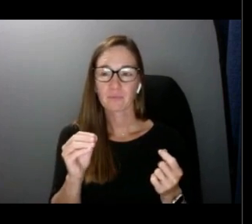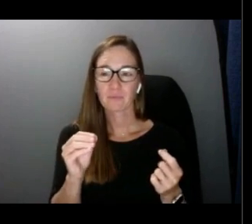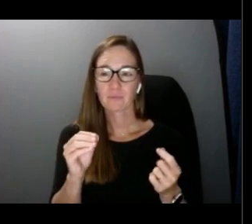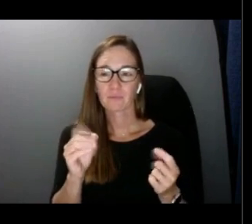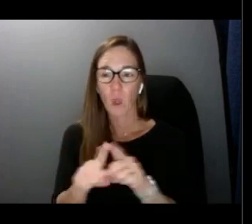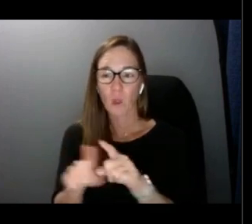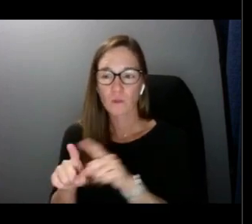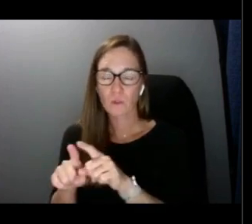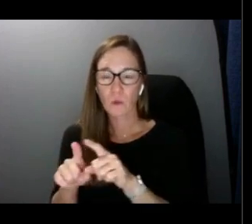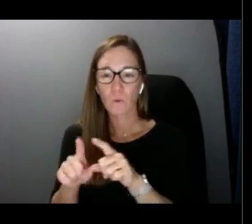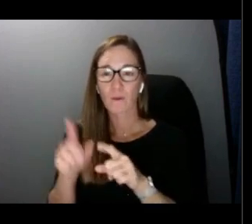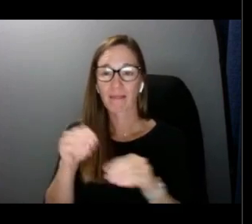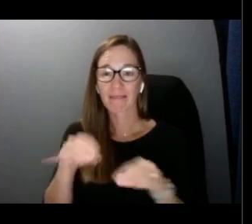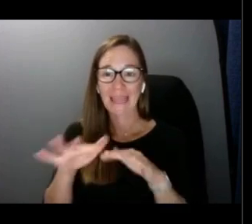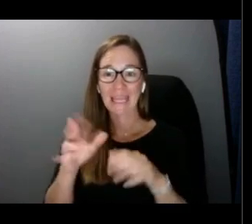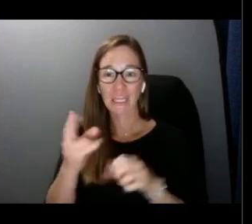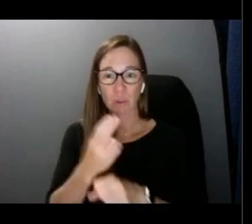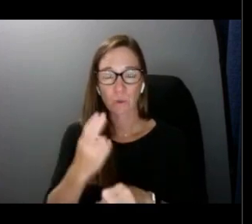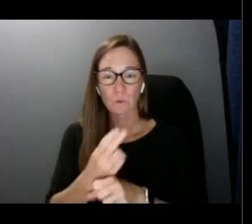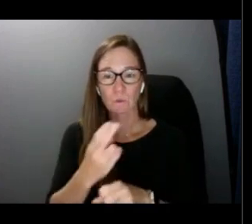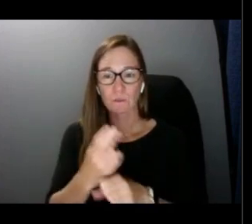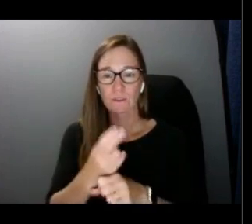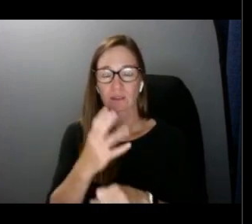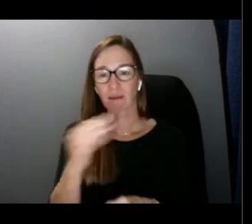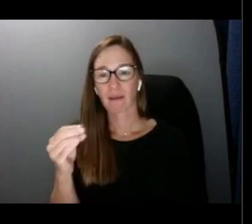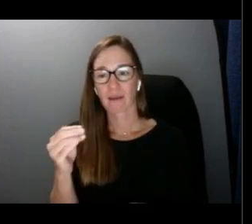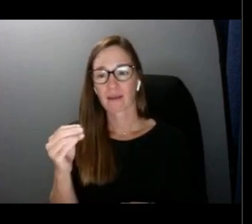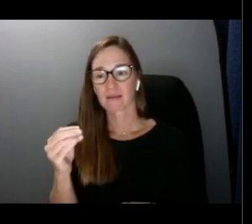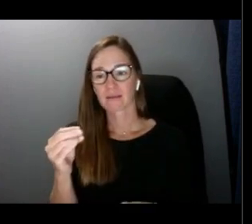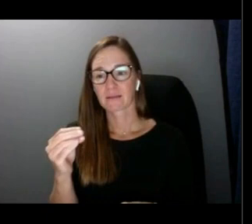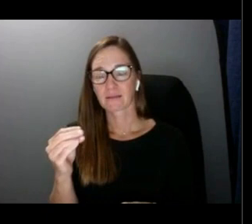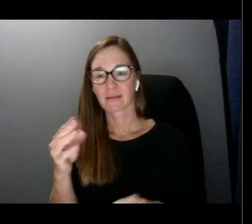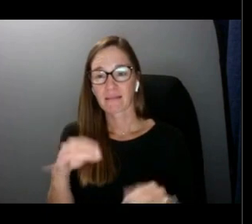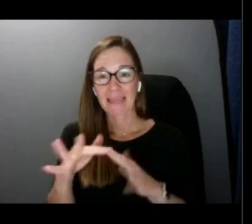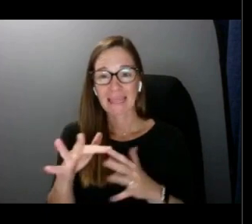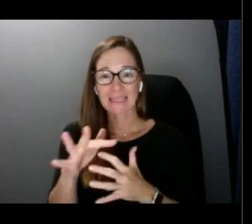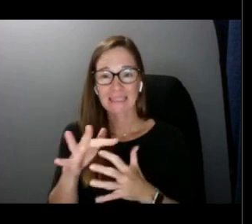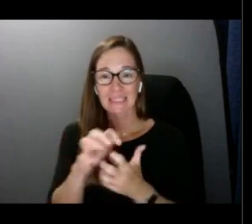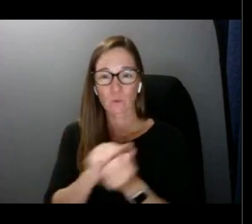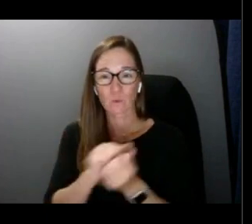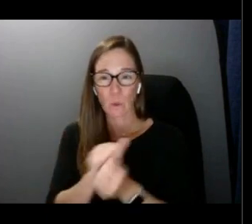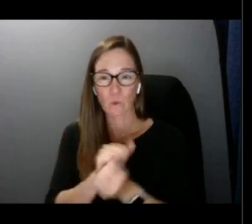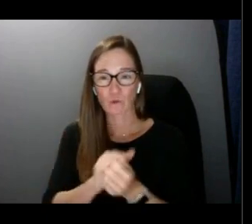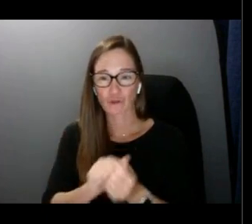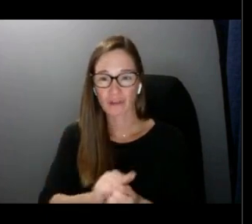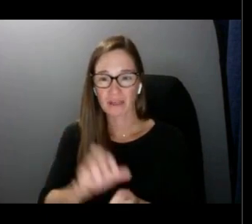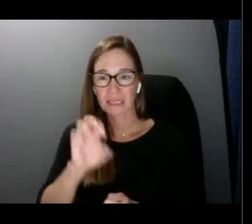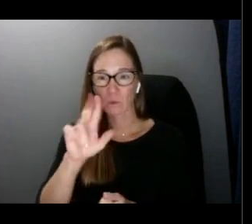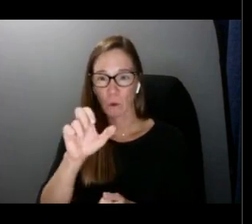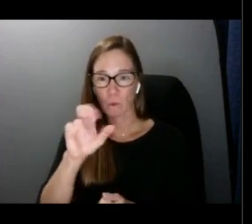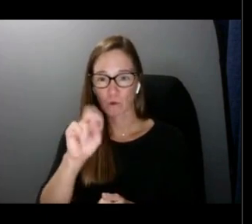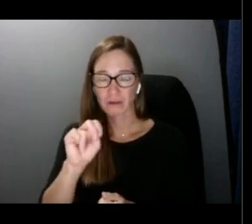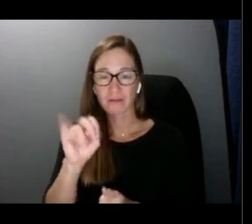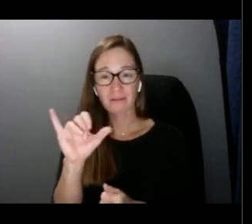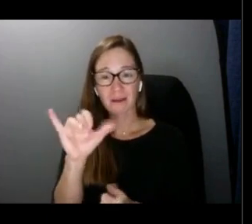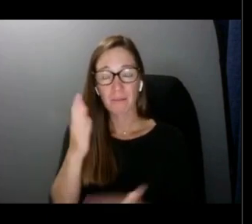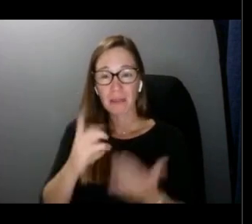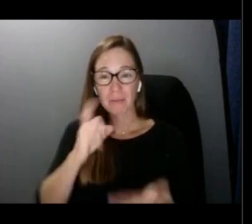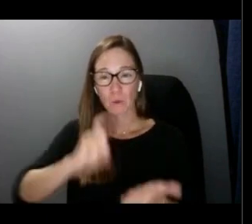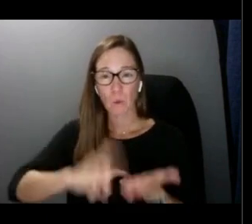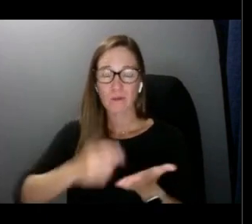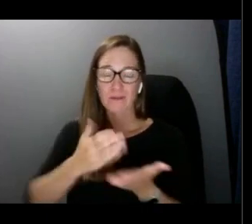also land use and land erosion. Similarly, you might see things